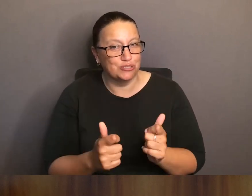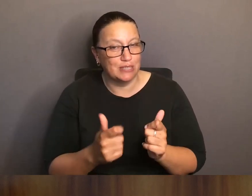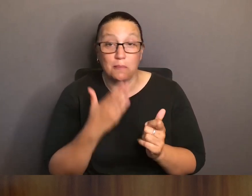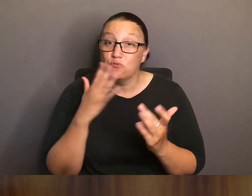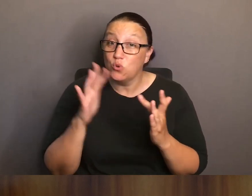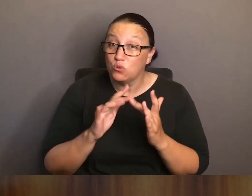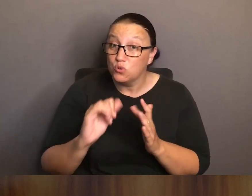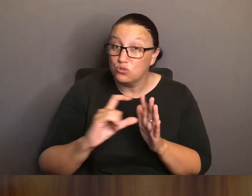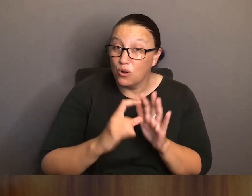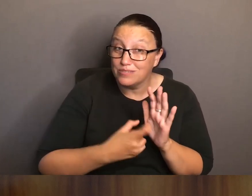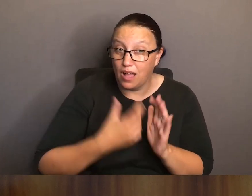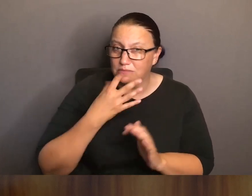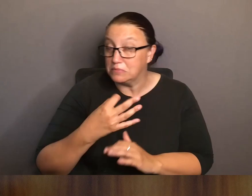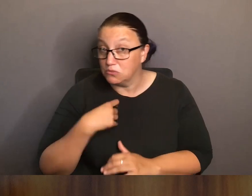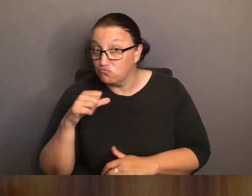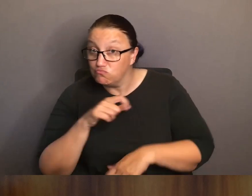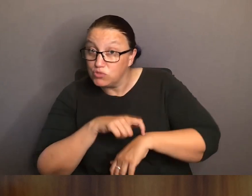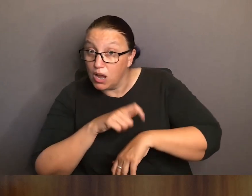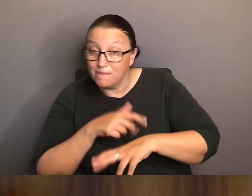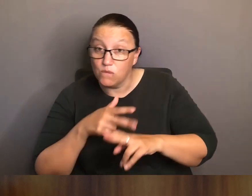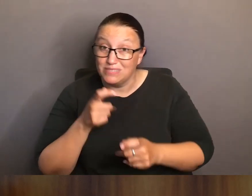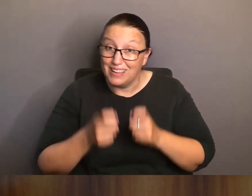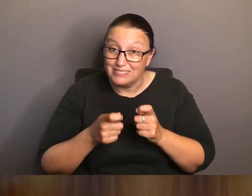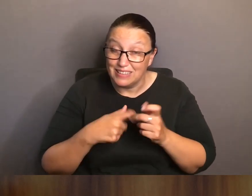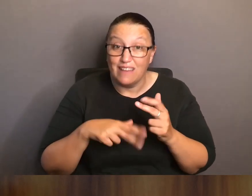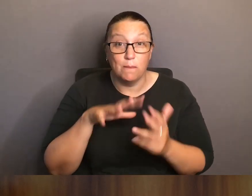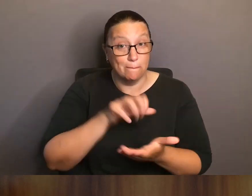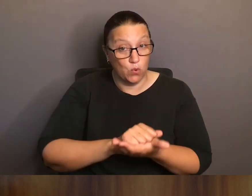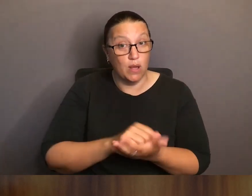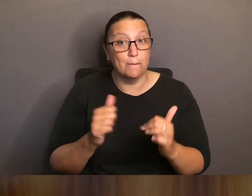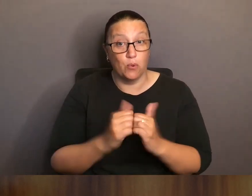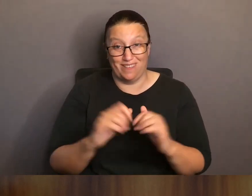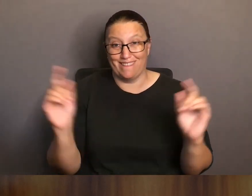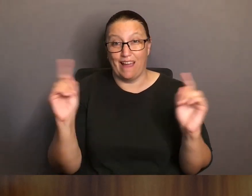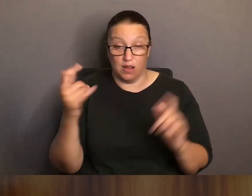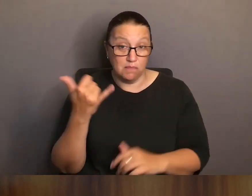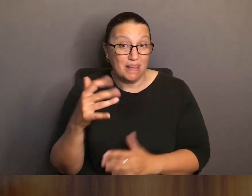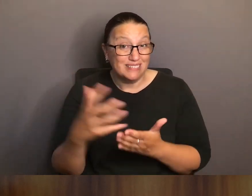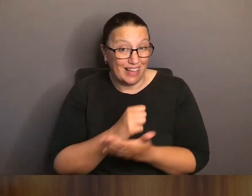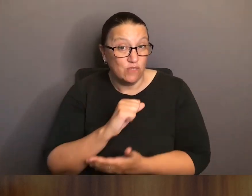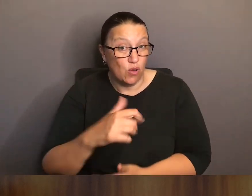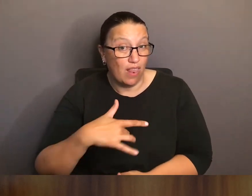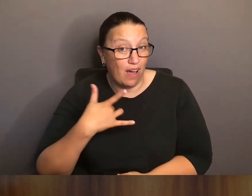you are, book an appointment today. It could save your life. And for more information, visit